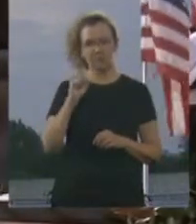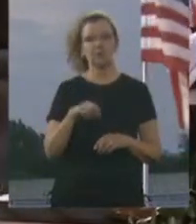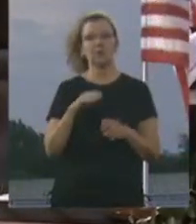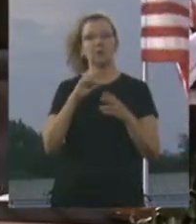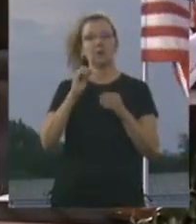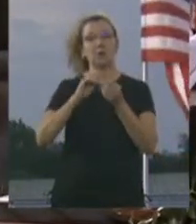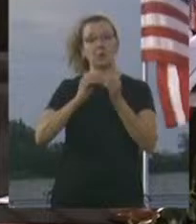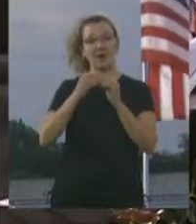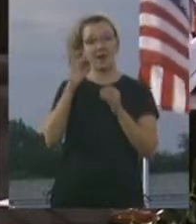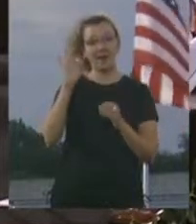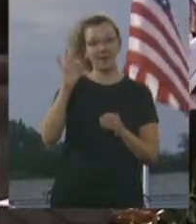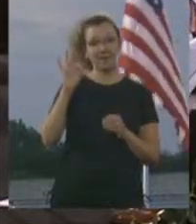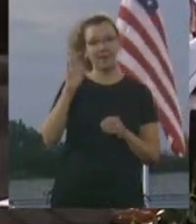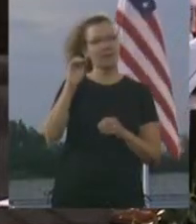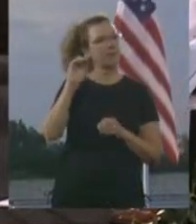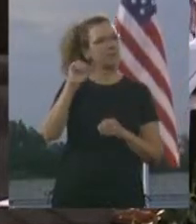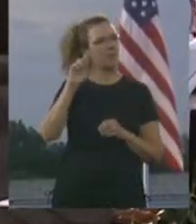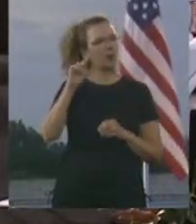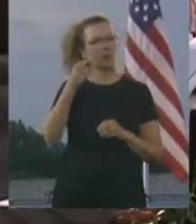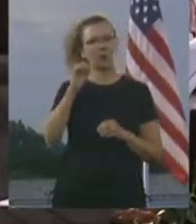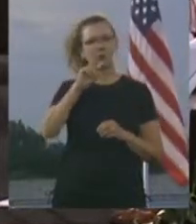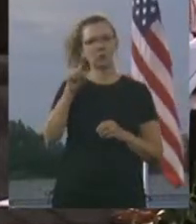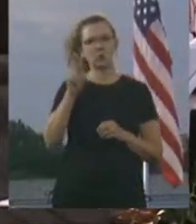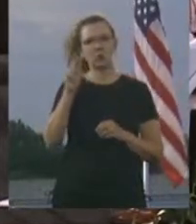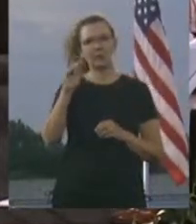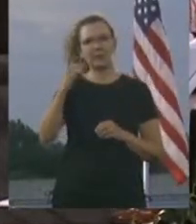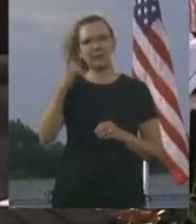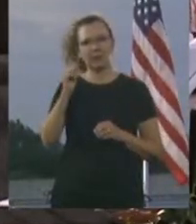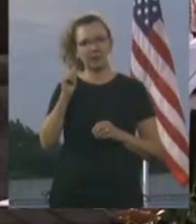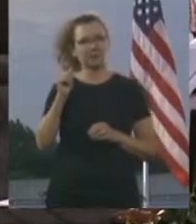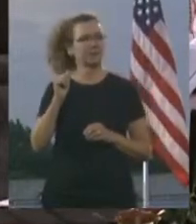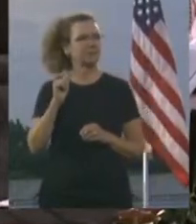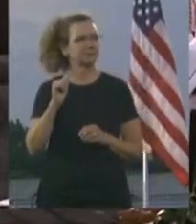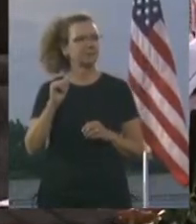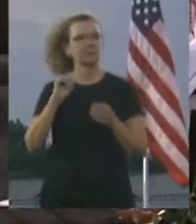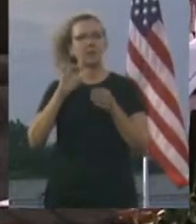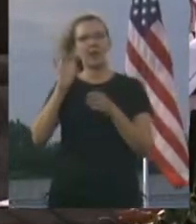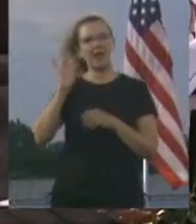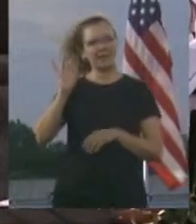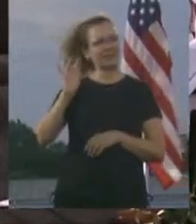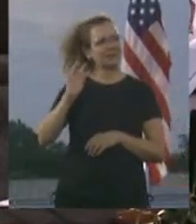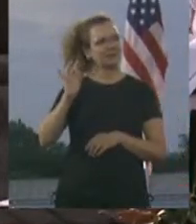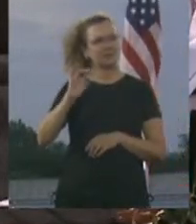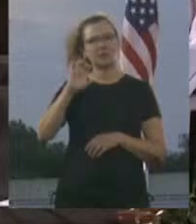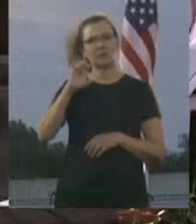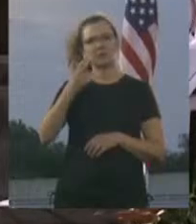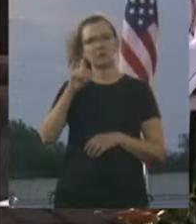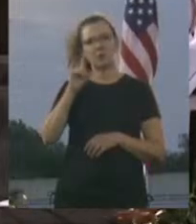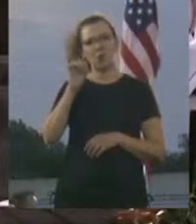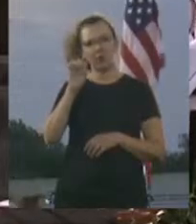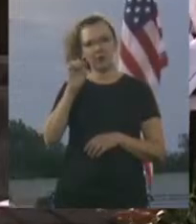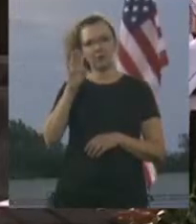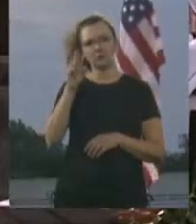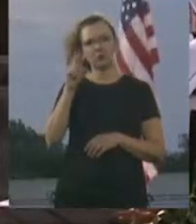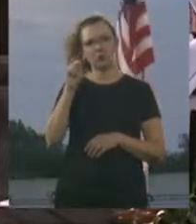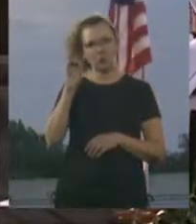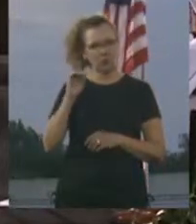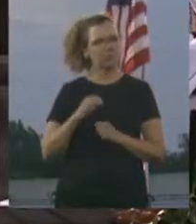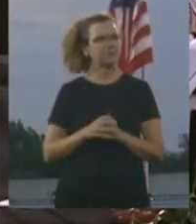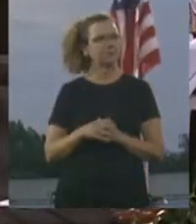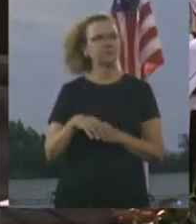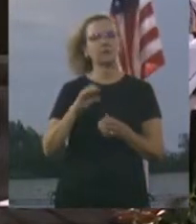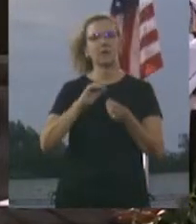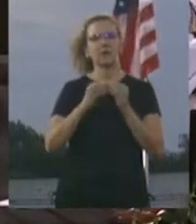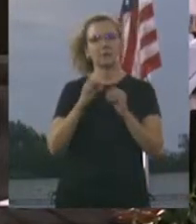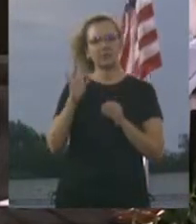Rank number 9, Marco Zuniga. Rank number 8, Chloe Bruno.